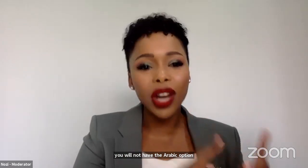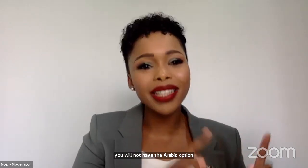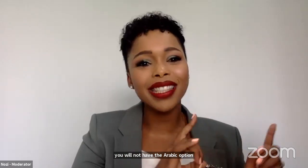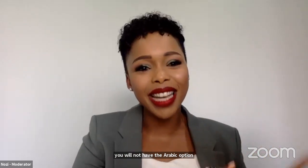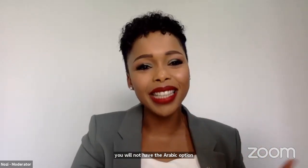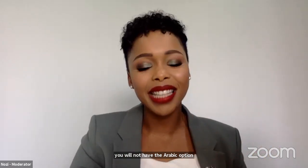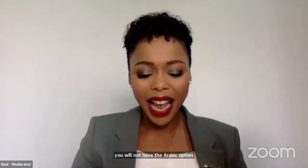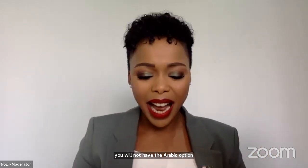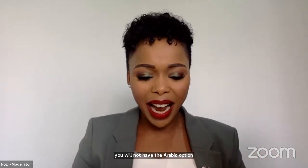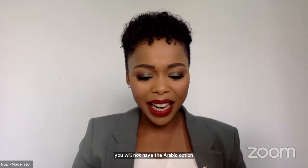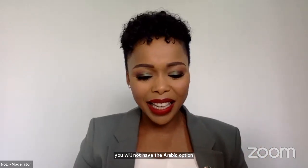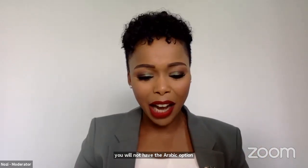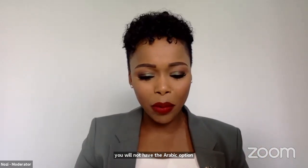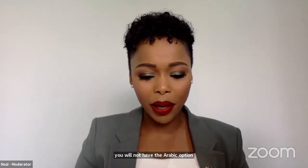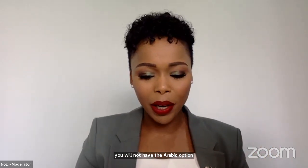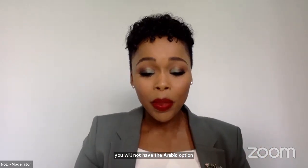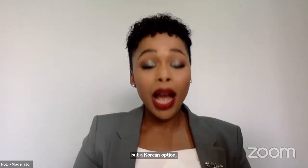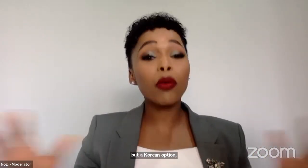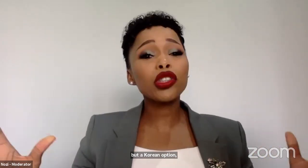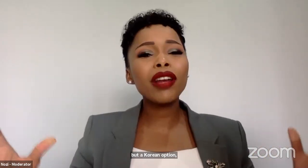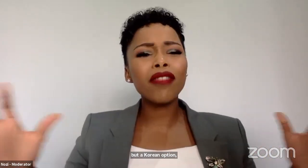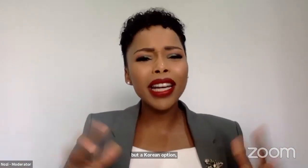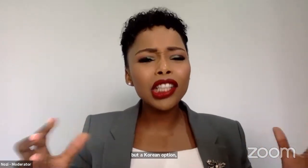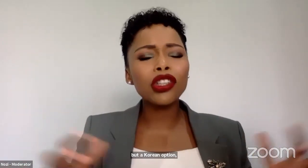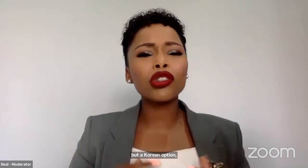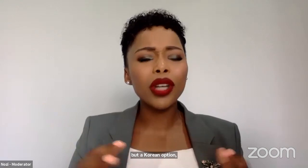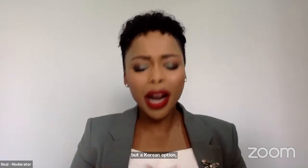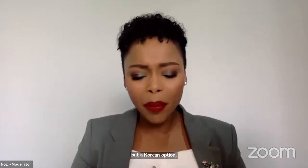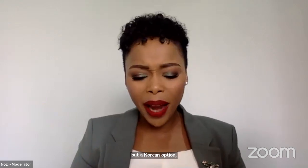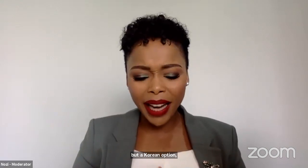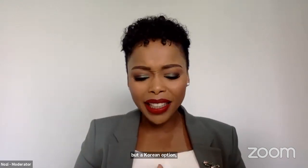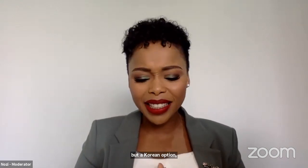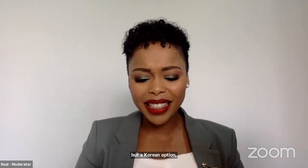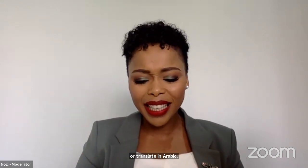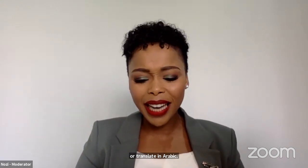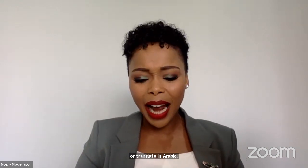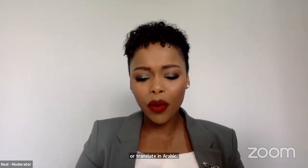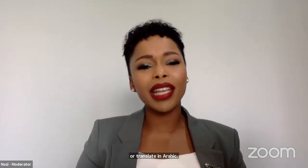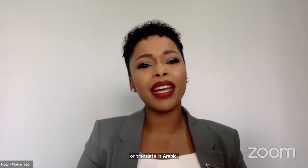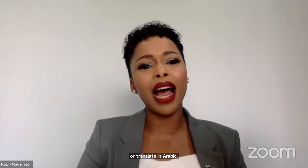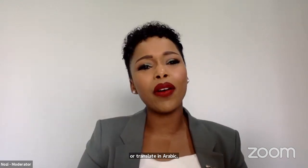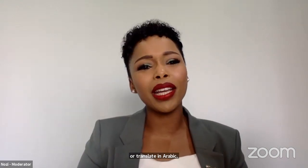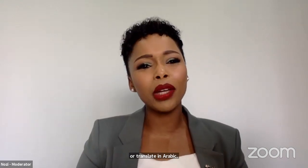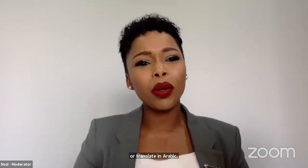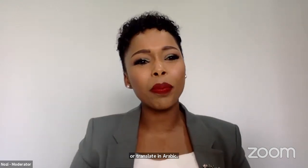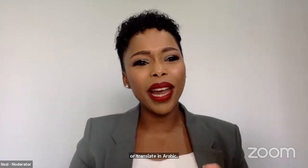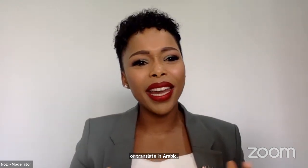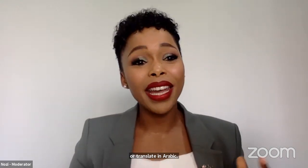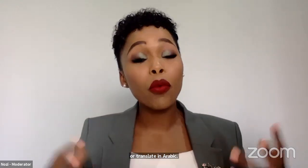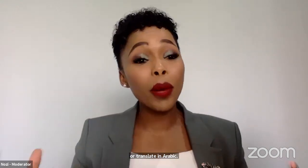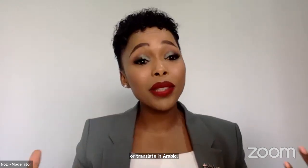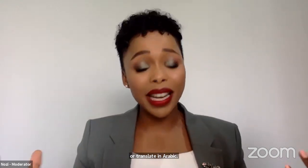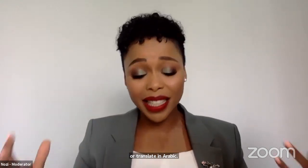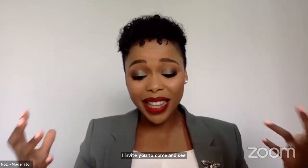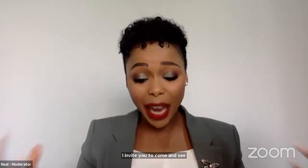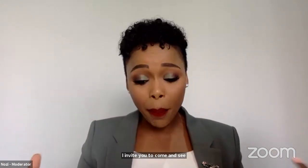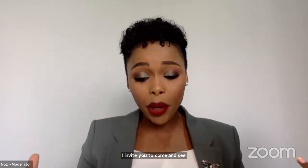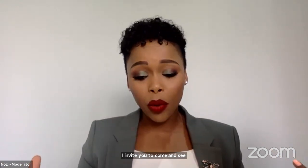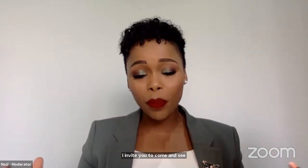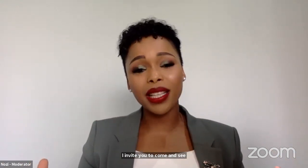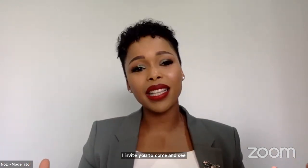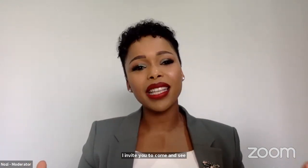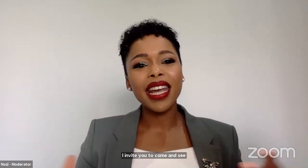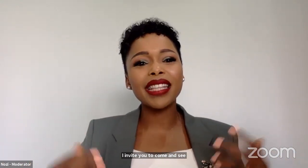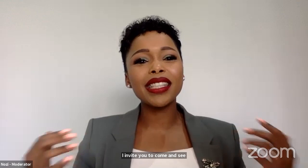will translate in Arabic. I'm also inviting you to come and see our Equal Pay website. It's the